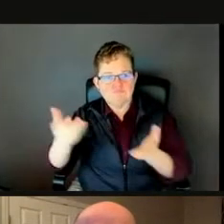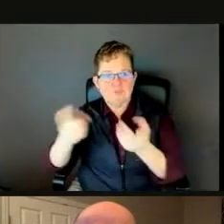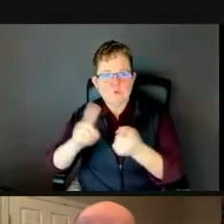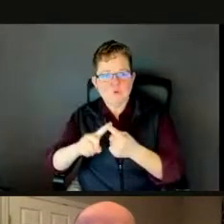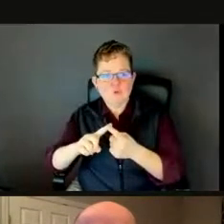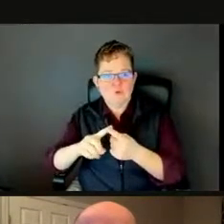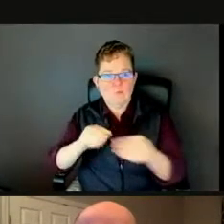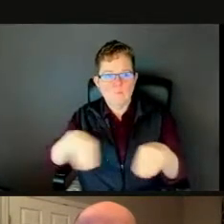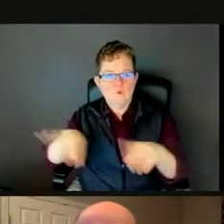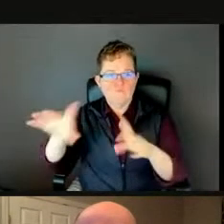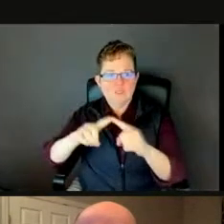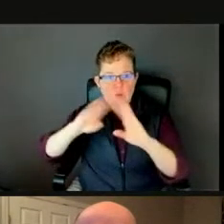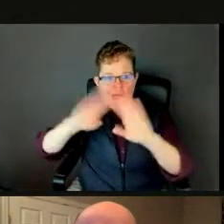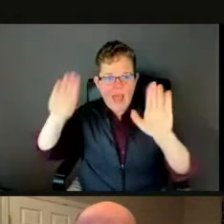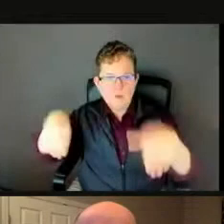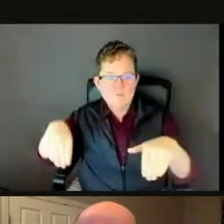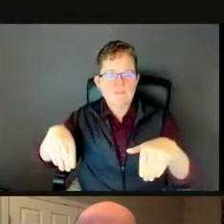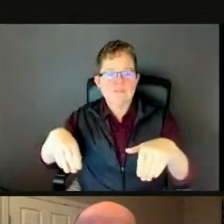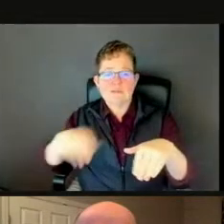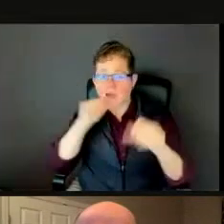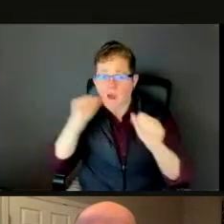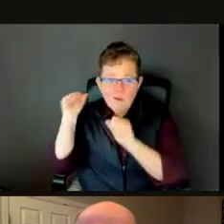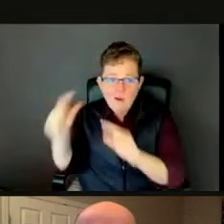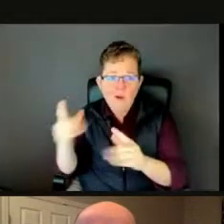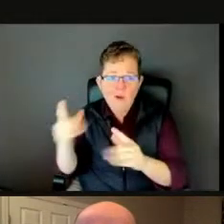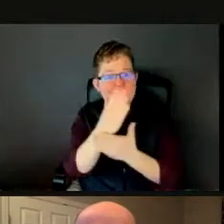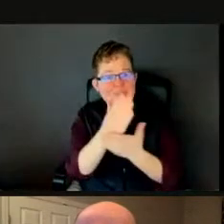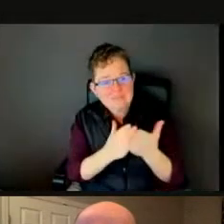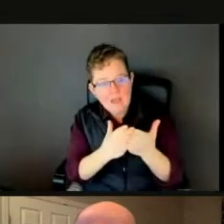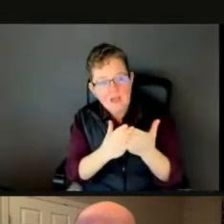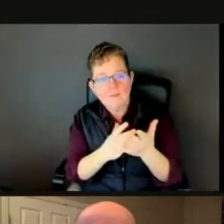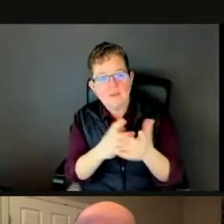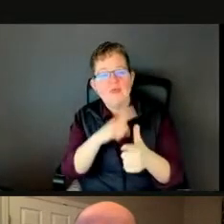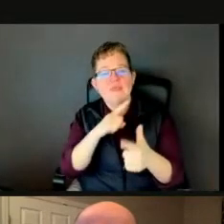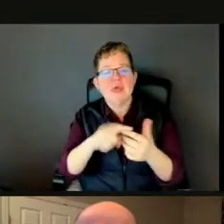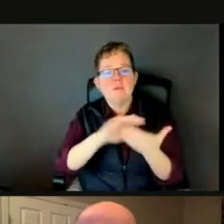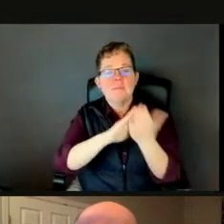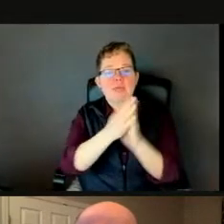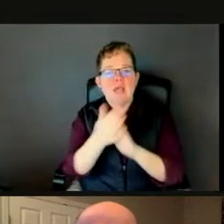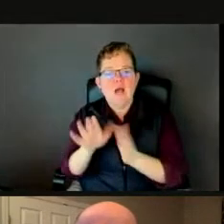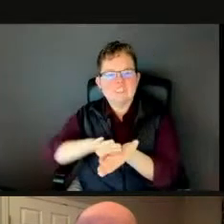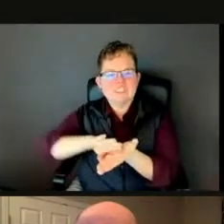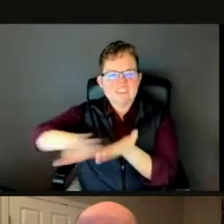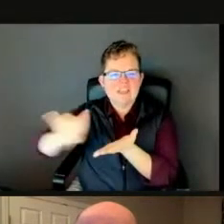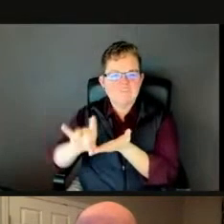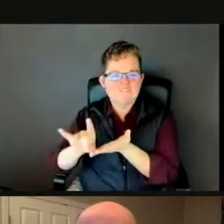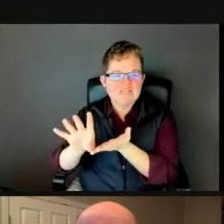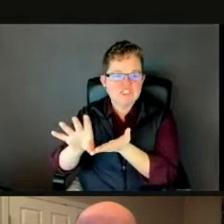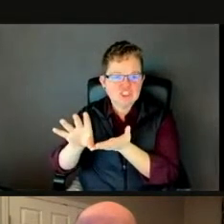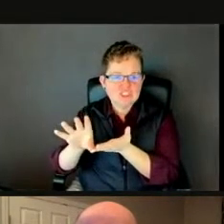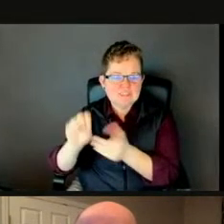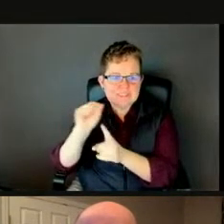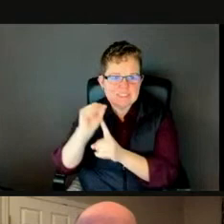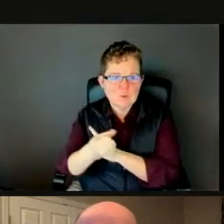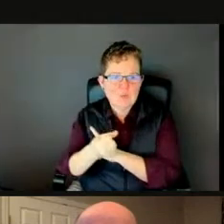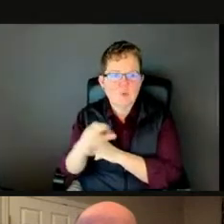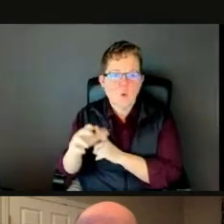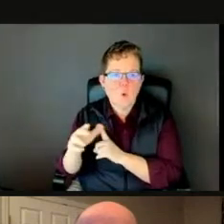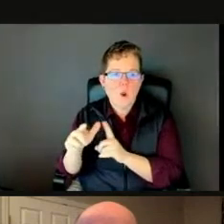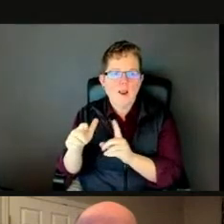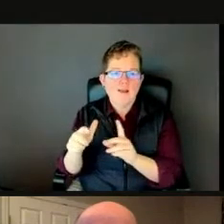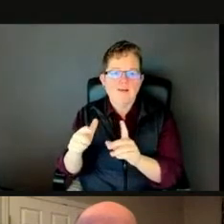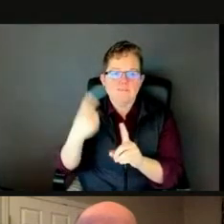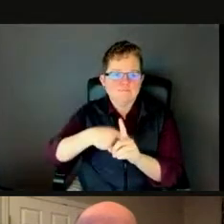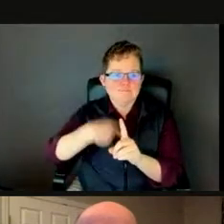oftentimes, not by all, but by some, and it then turns into an eviction situation or a lease enforcement